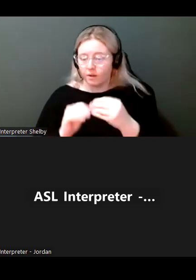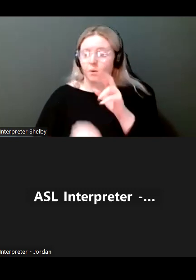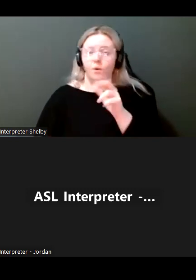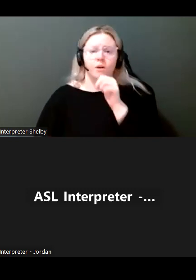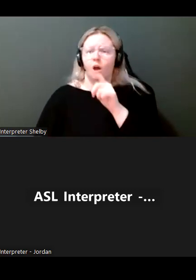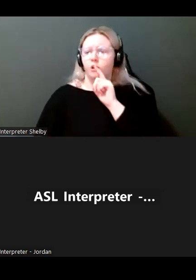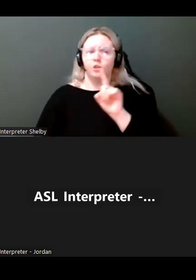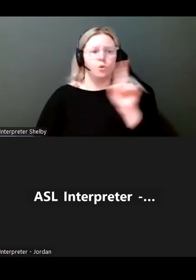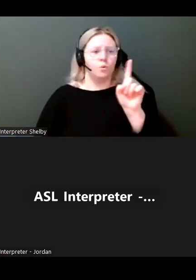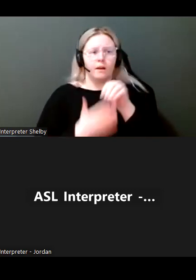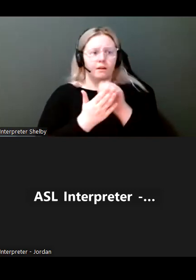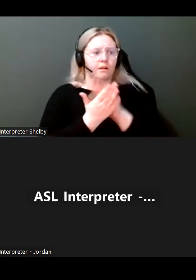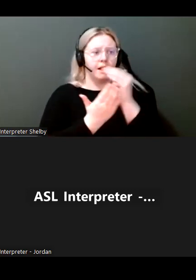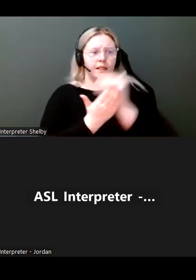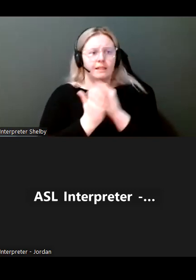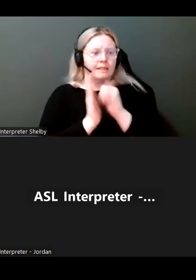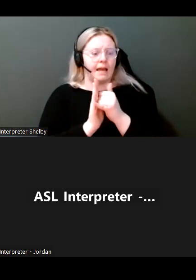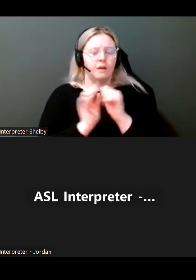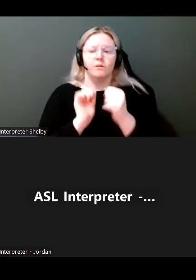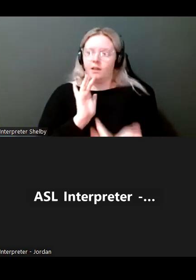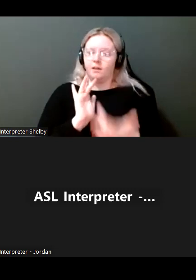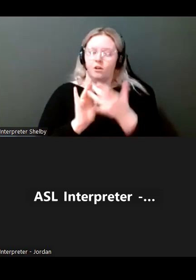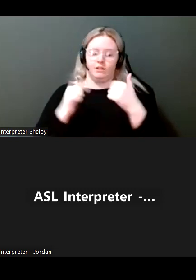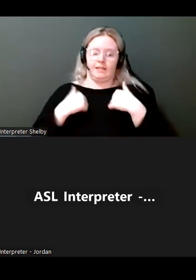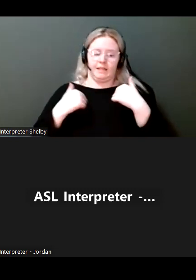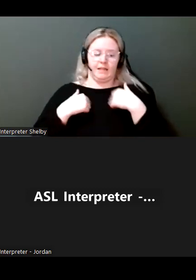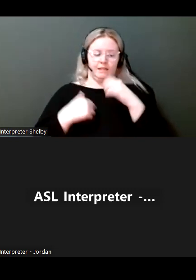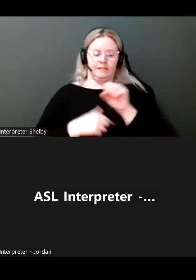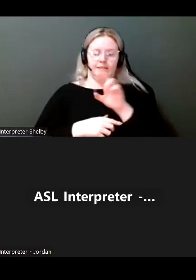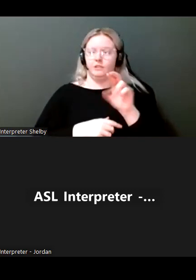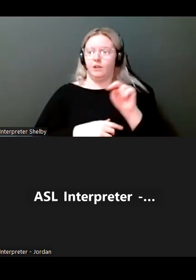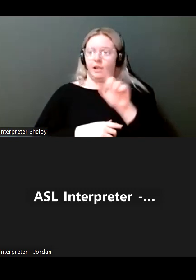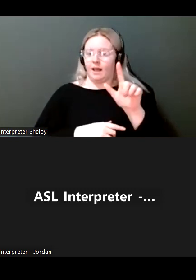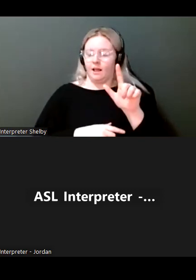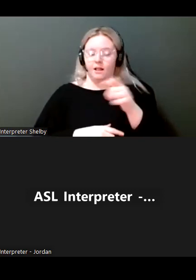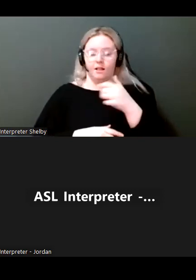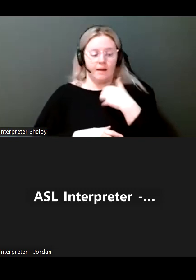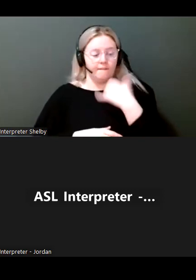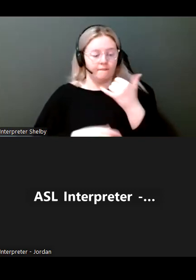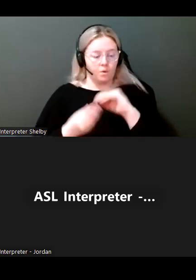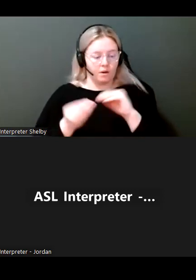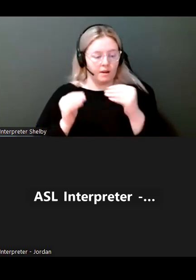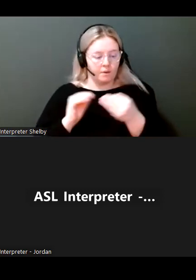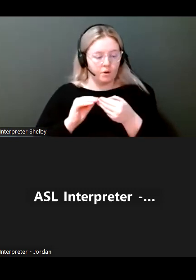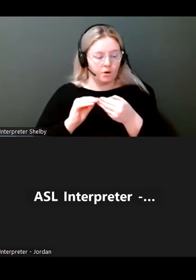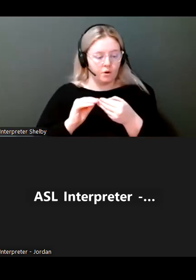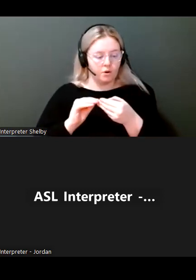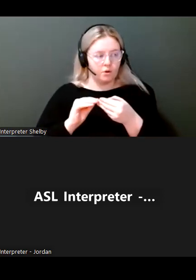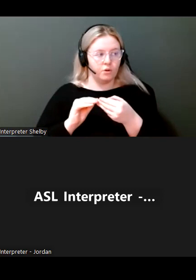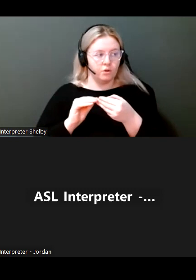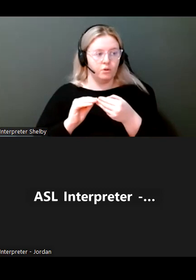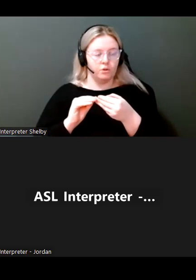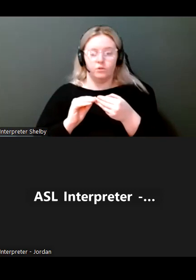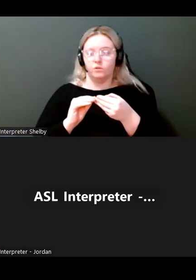name on the list, reach out to Seniors NL. There is a number, and I actually have this number here, and I'm